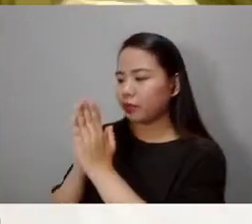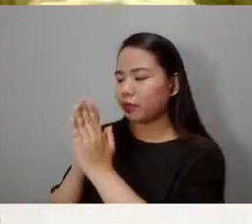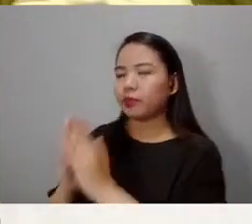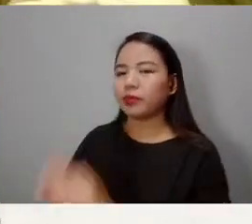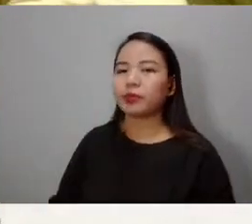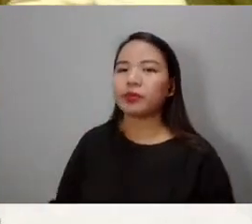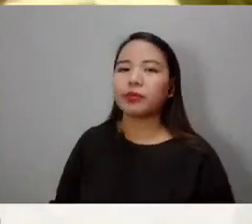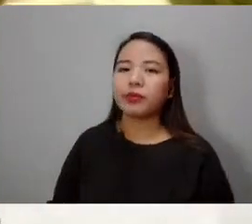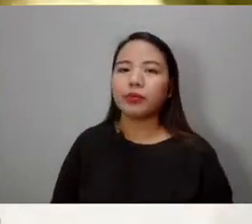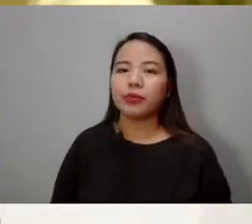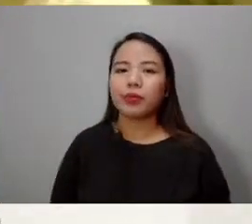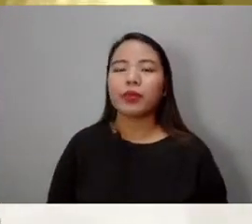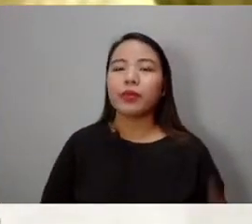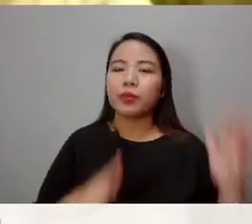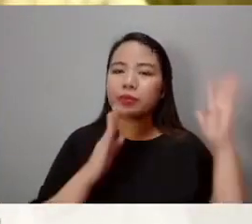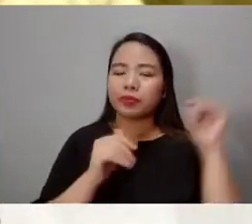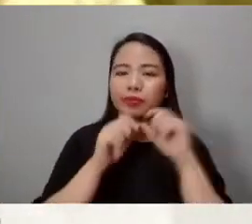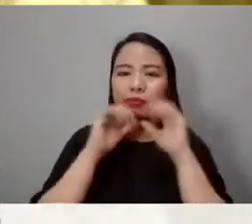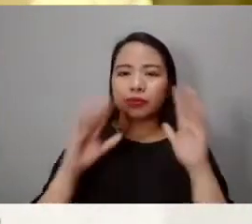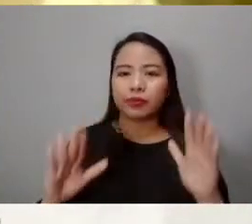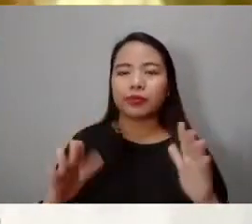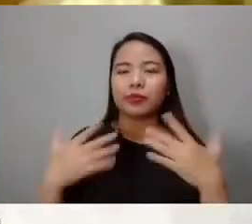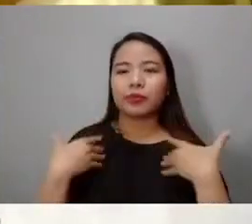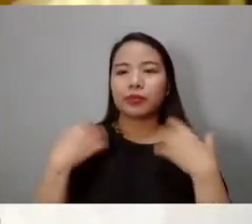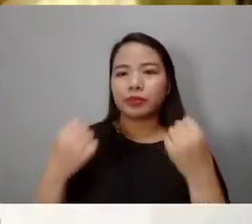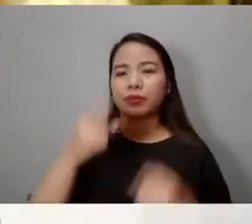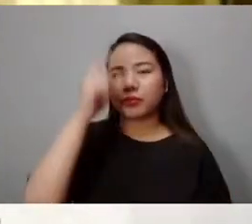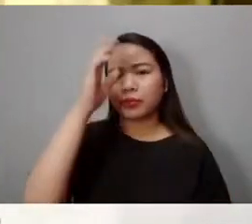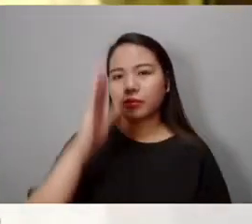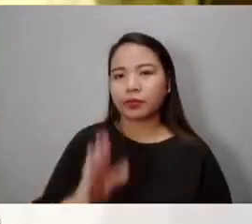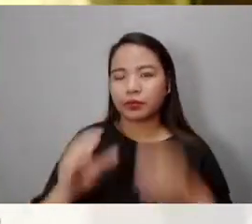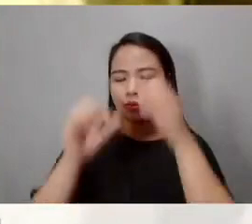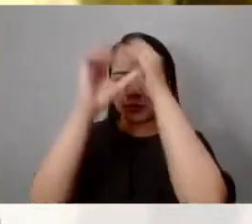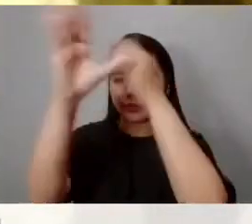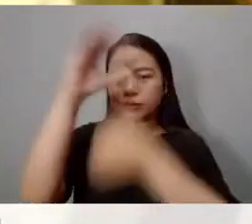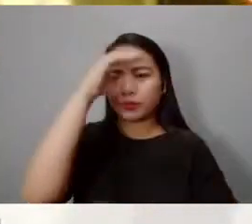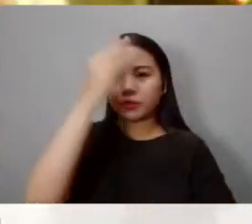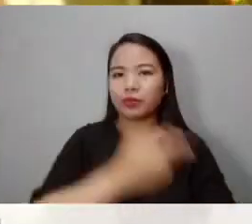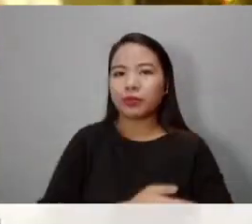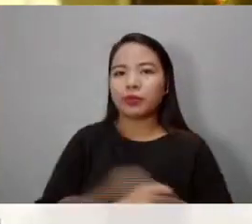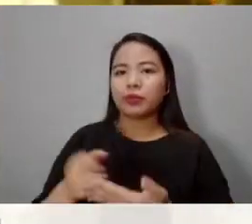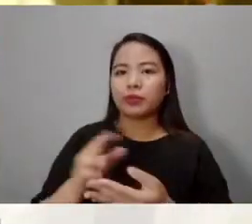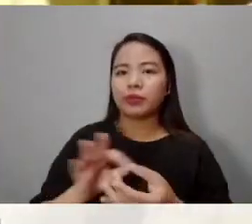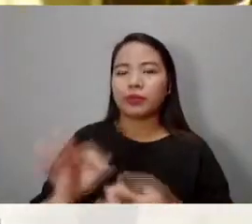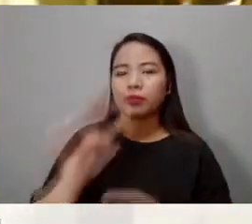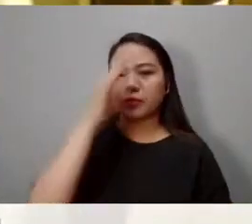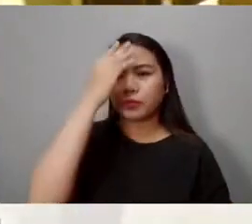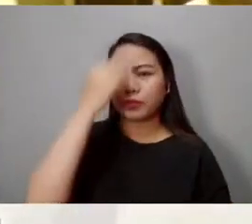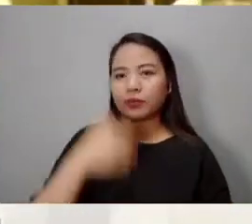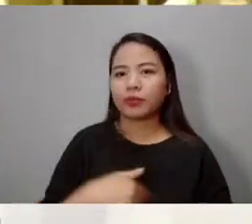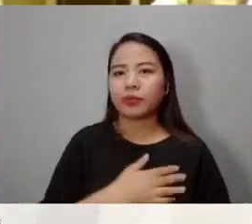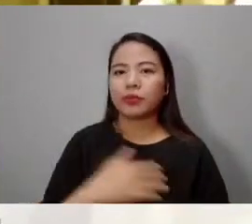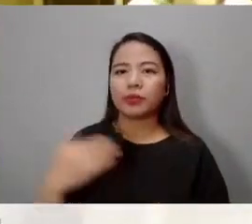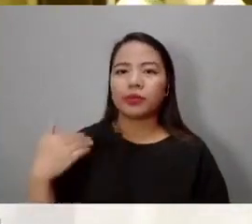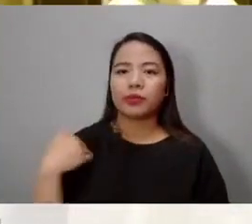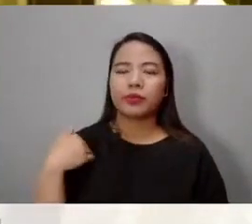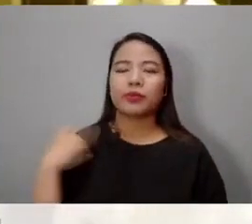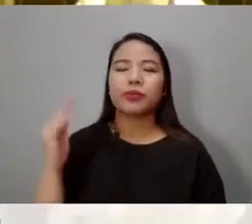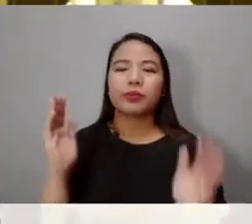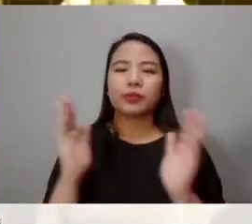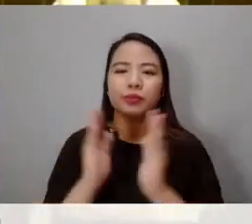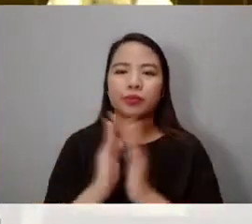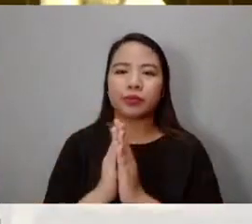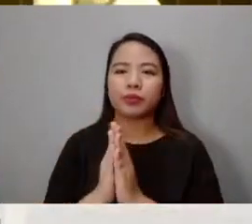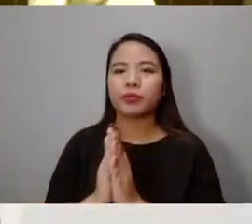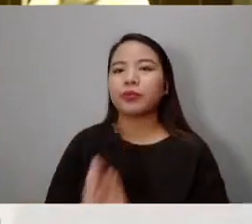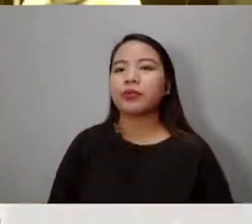And may the blessing of Almighty God, the Father, and the Son, and the Holy Spirit come